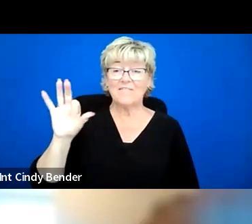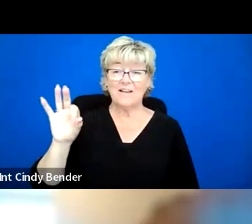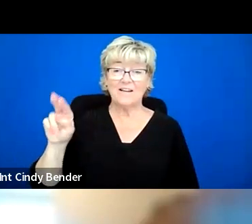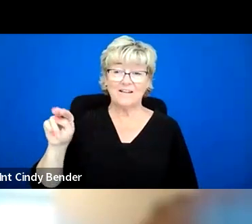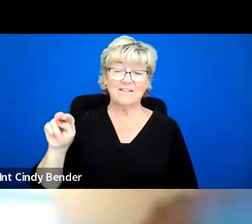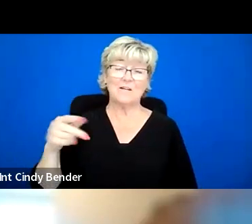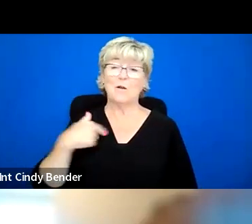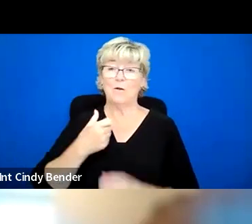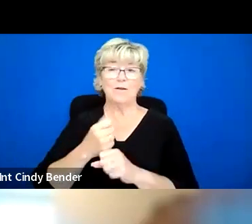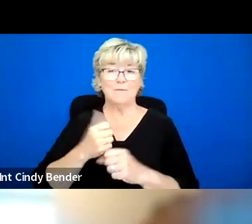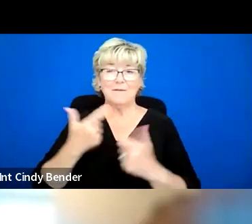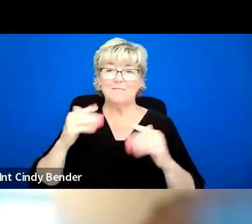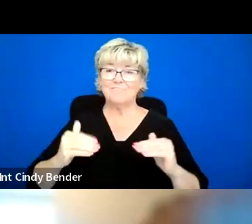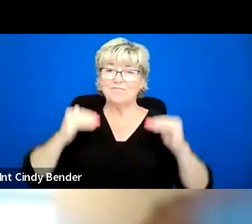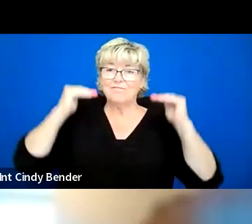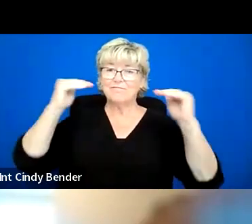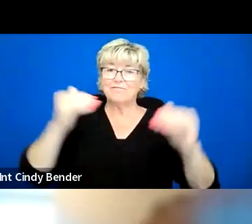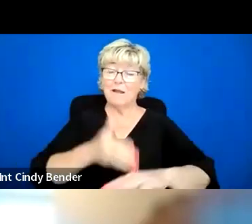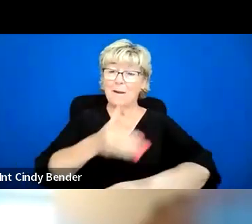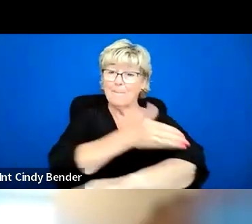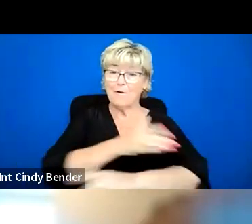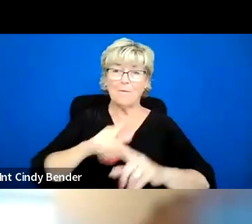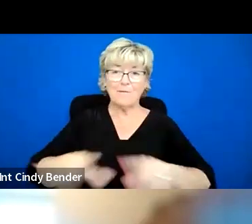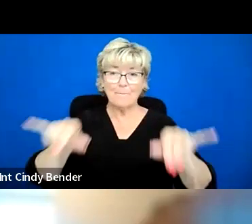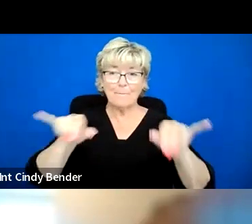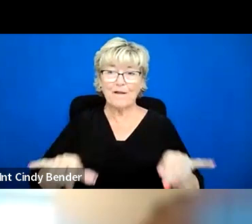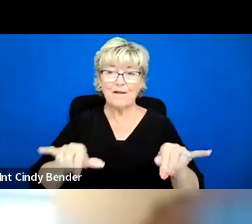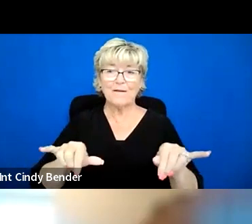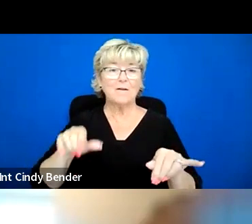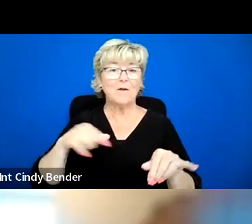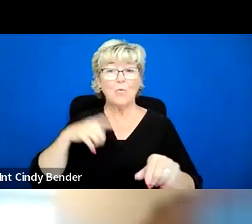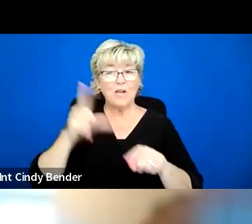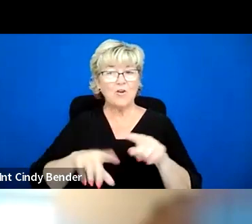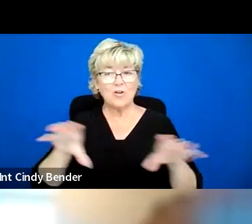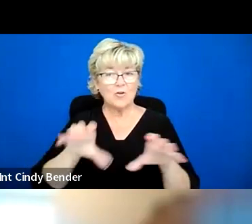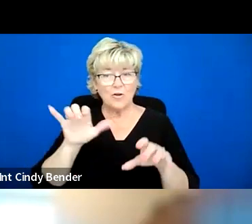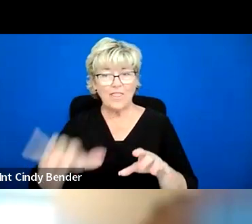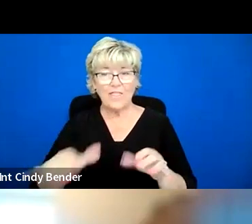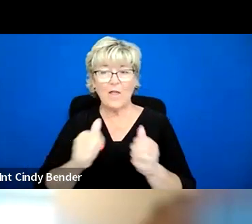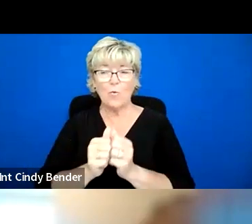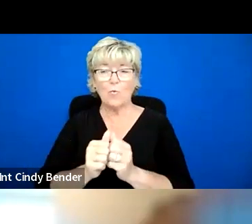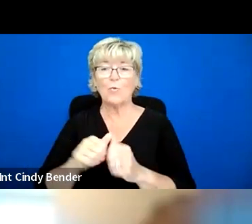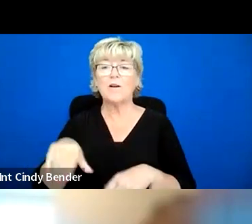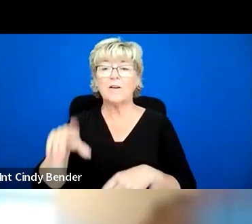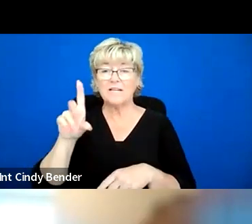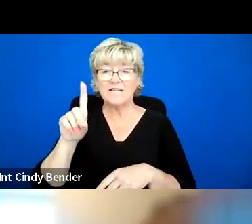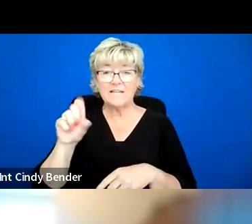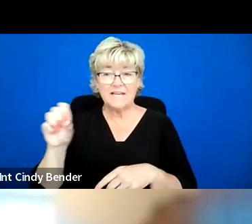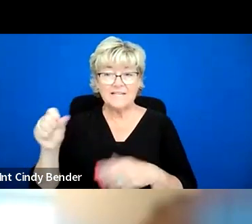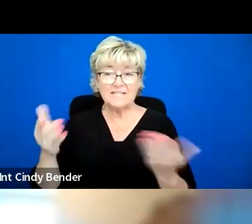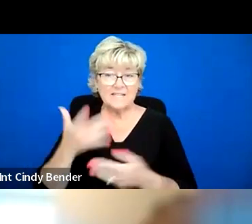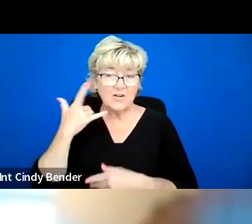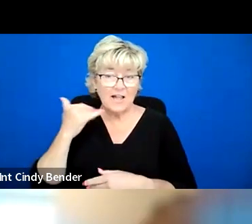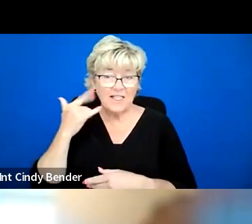great strides in this state. But again, I want to reiterate, we couldn't have made those strides without working with Department of Social Services here in